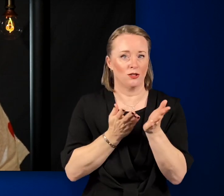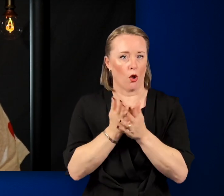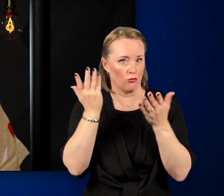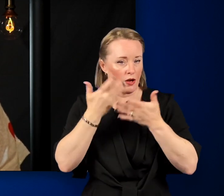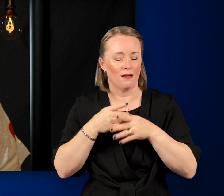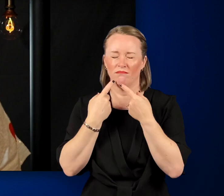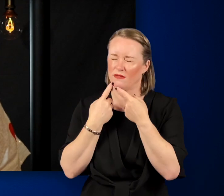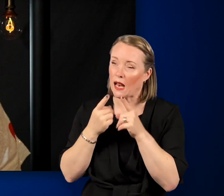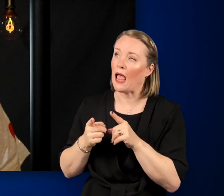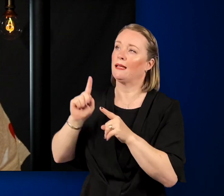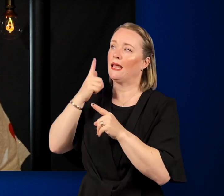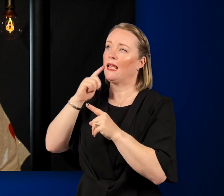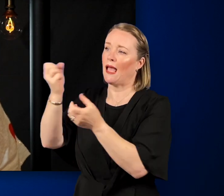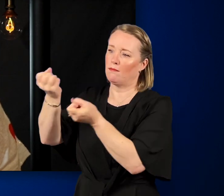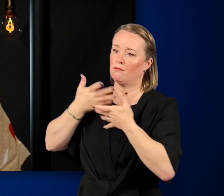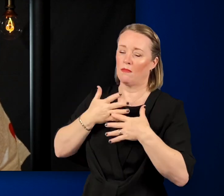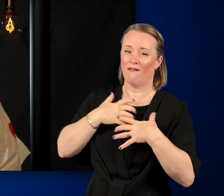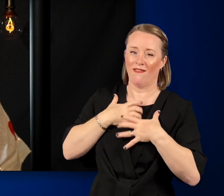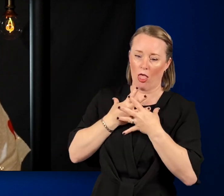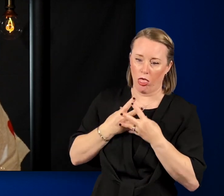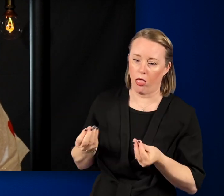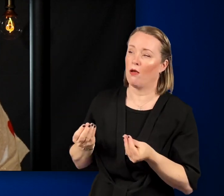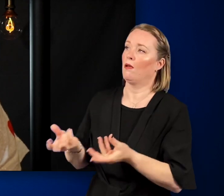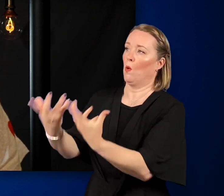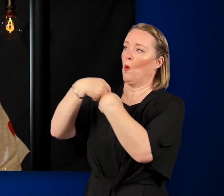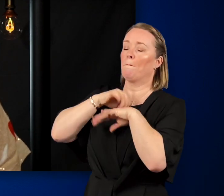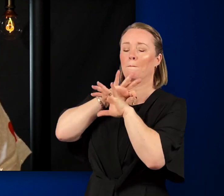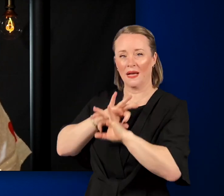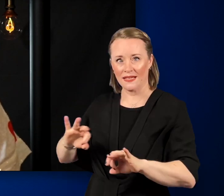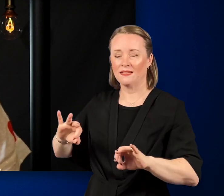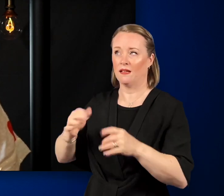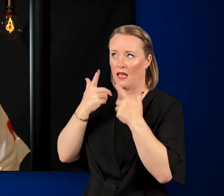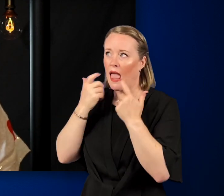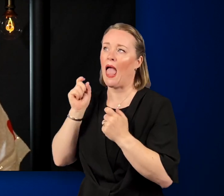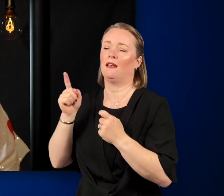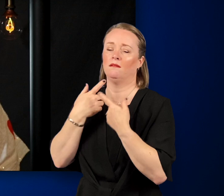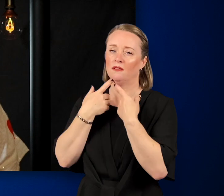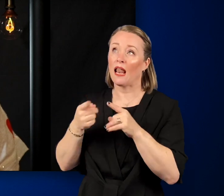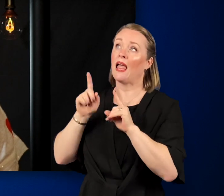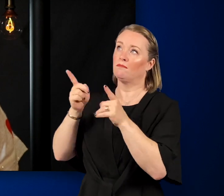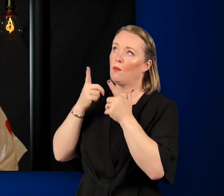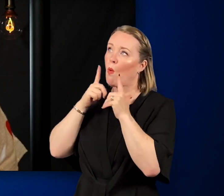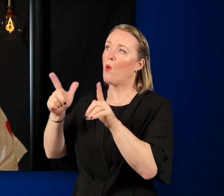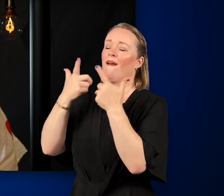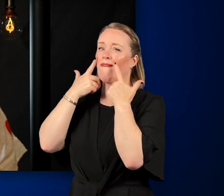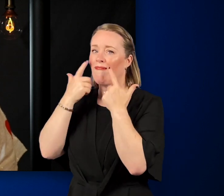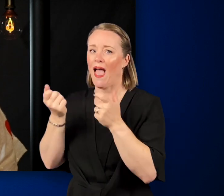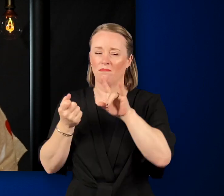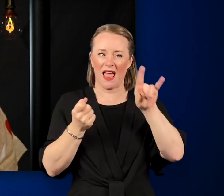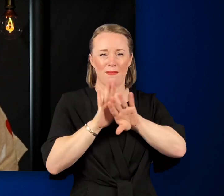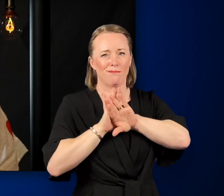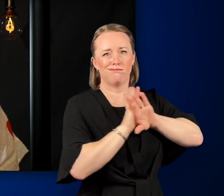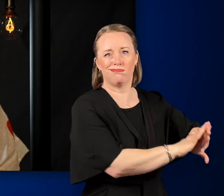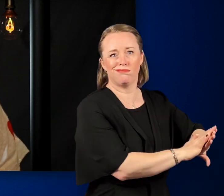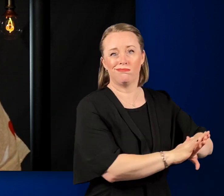able to bring peace and drive out fear and to turn away the enemy. I declared his ability to